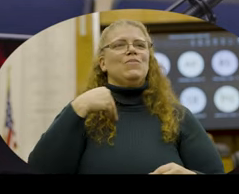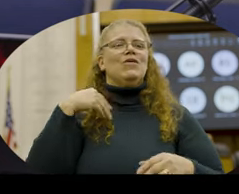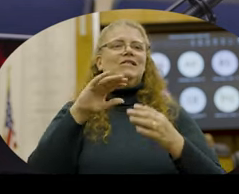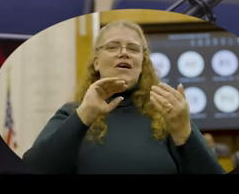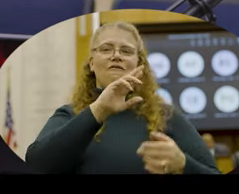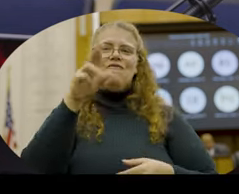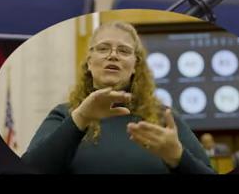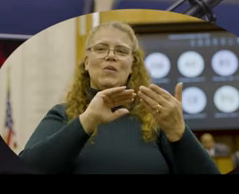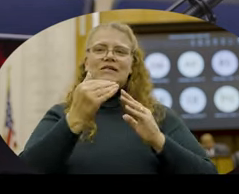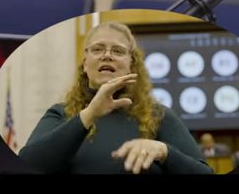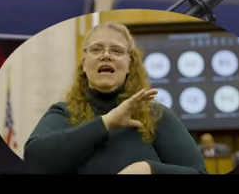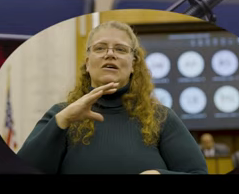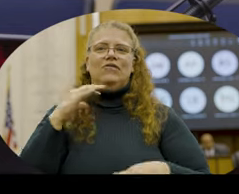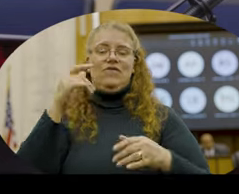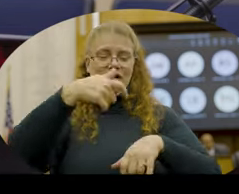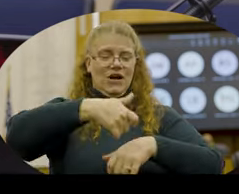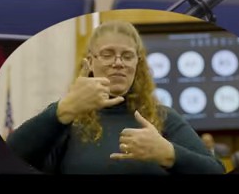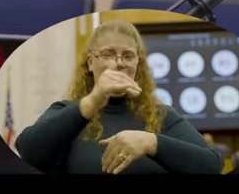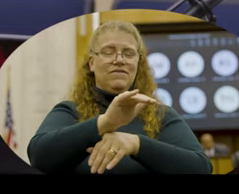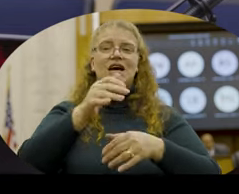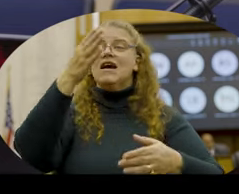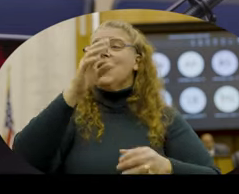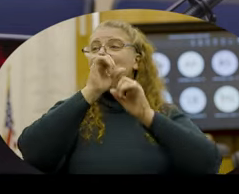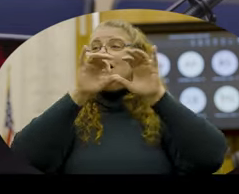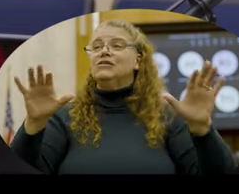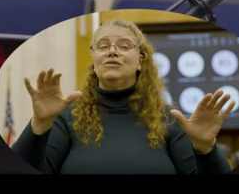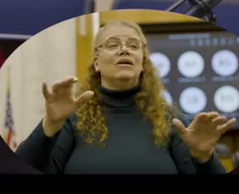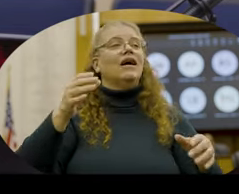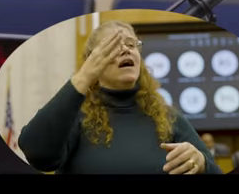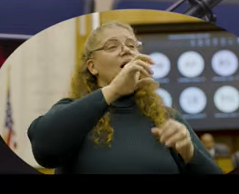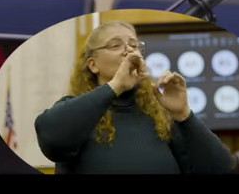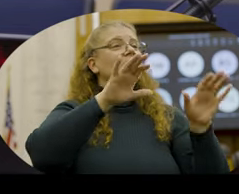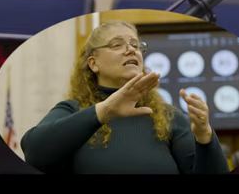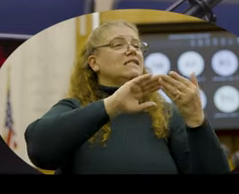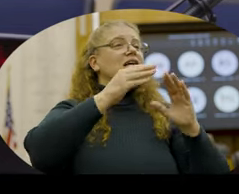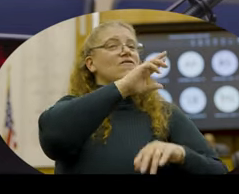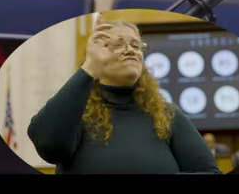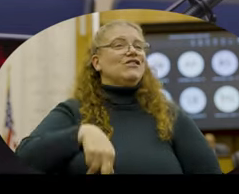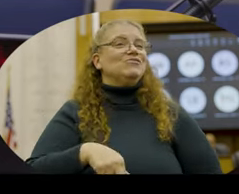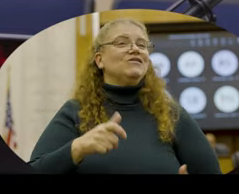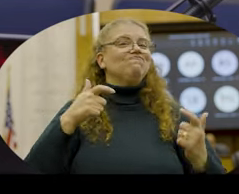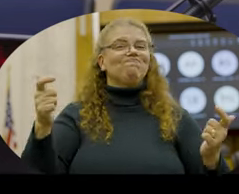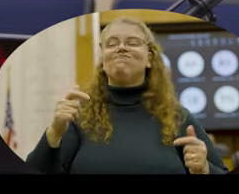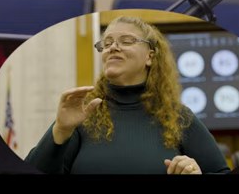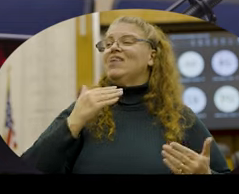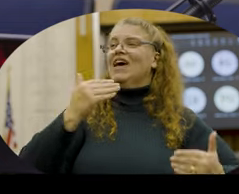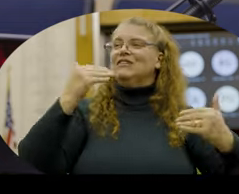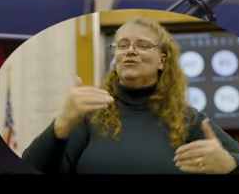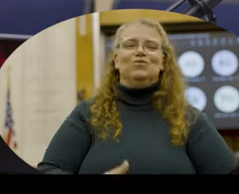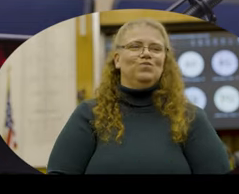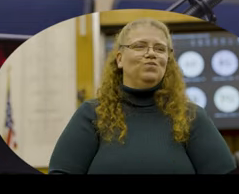Richmonders, the City of Richmond is well positioned to continue its upward trajectory thanks to the